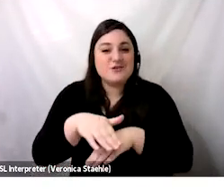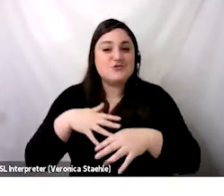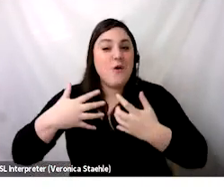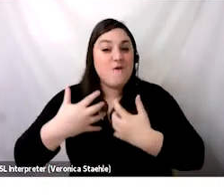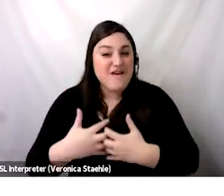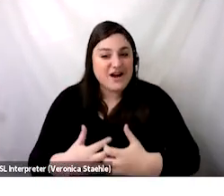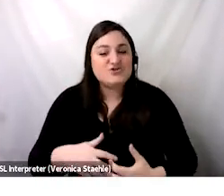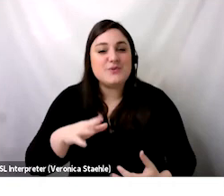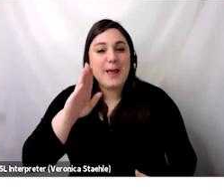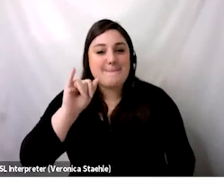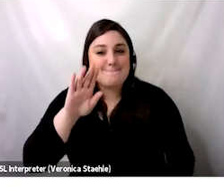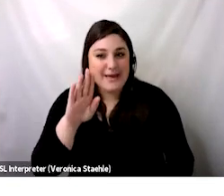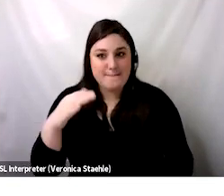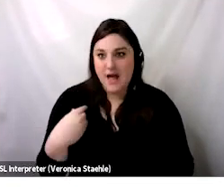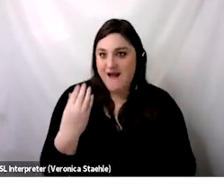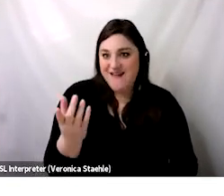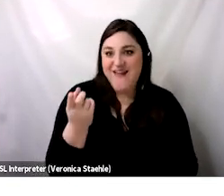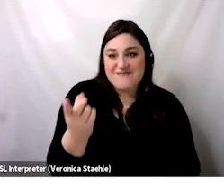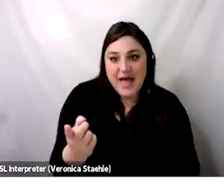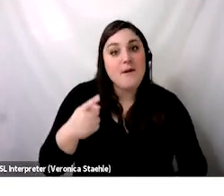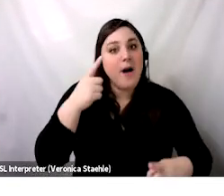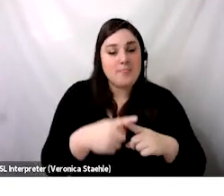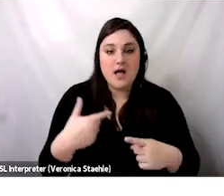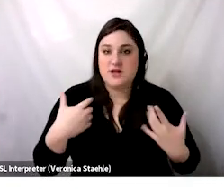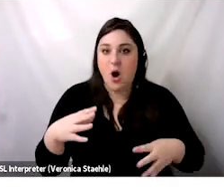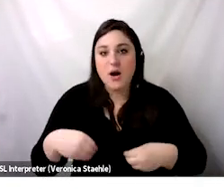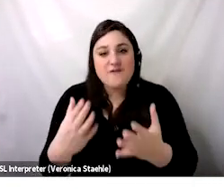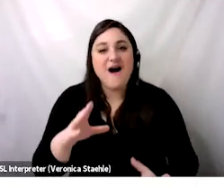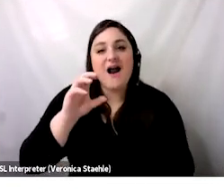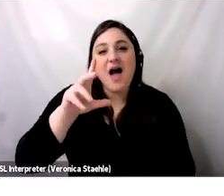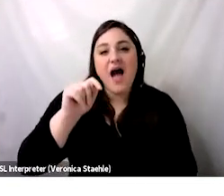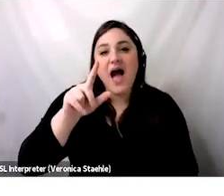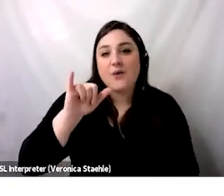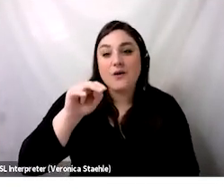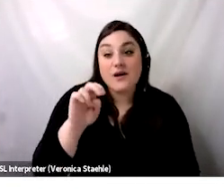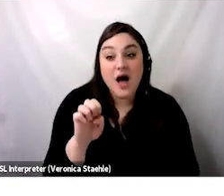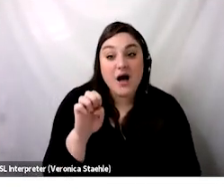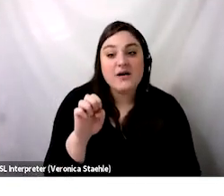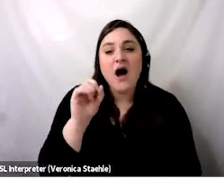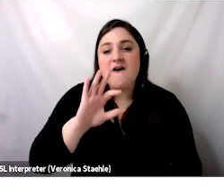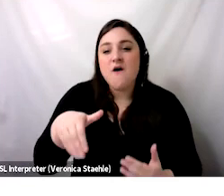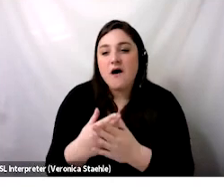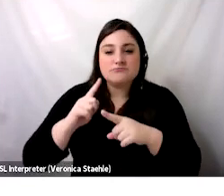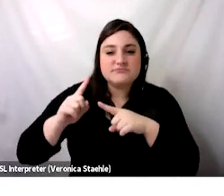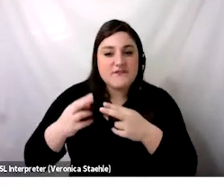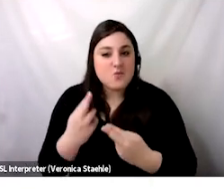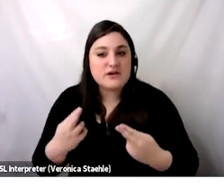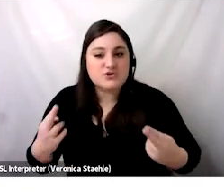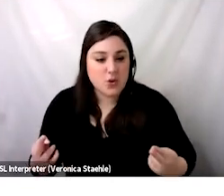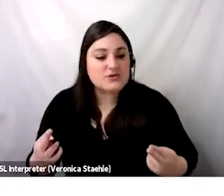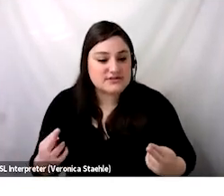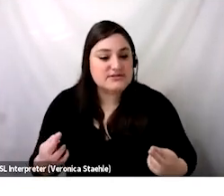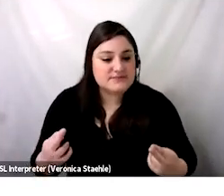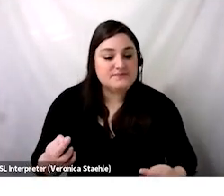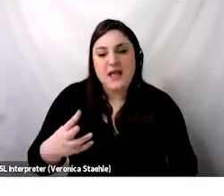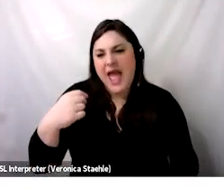a bibliography. Yeah. I gave them an outline and a bibliography of some of the resources that I